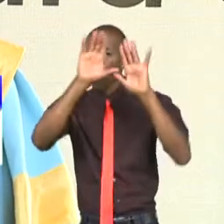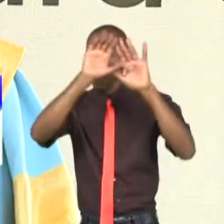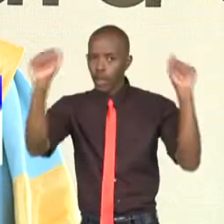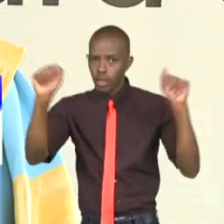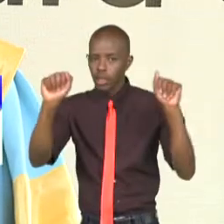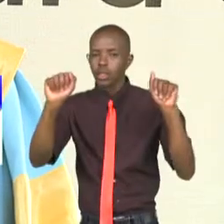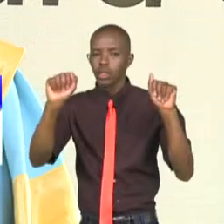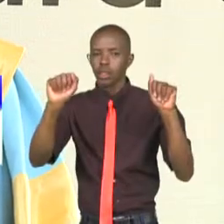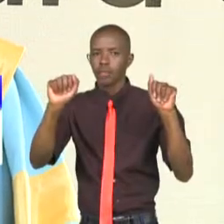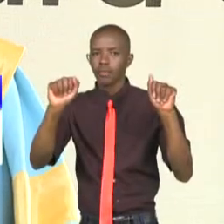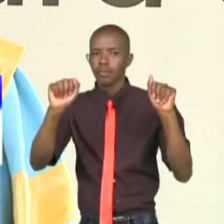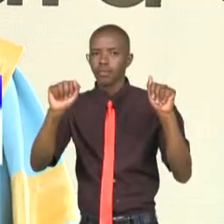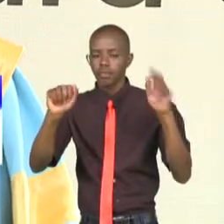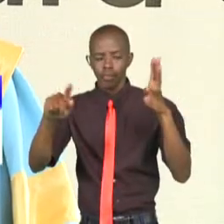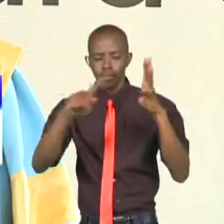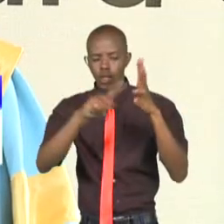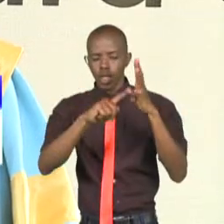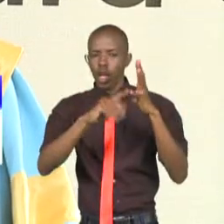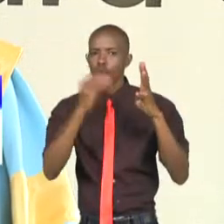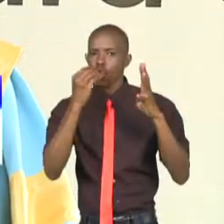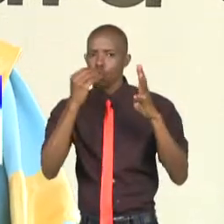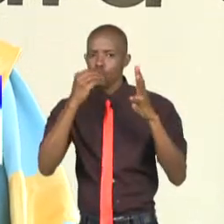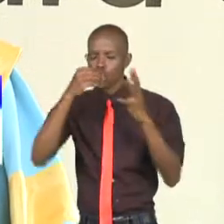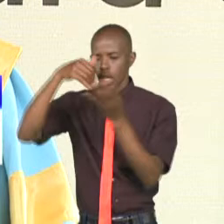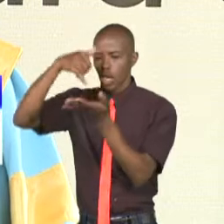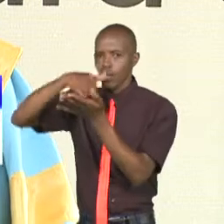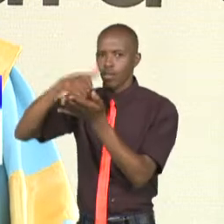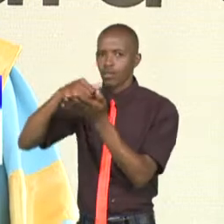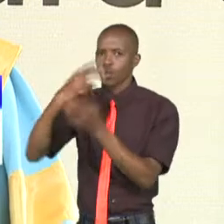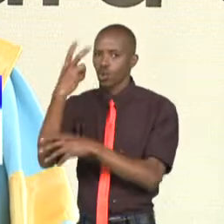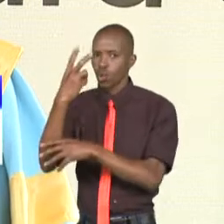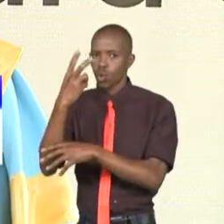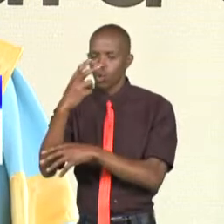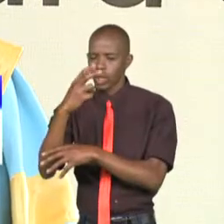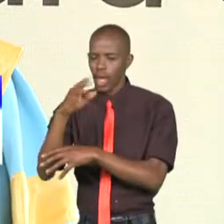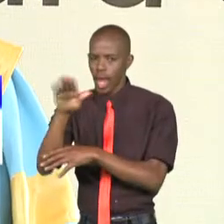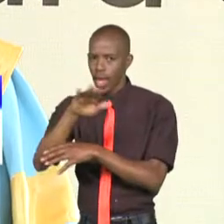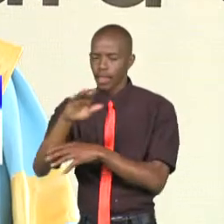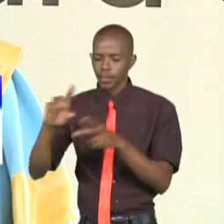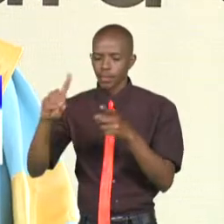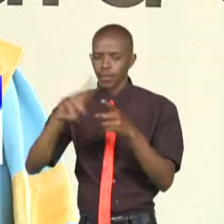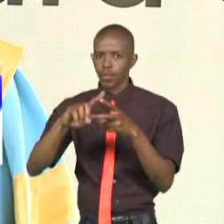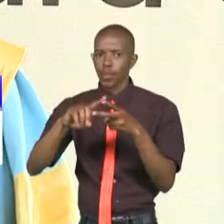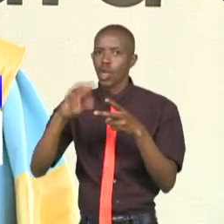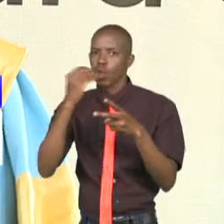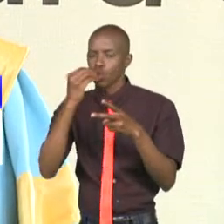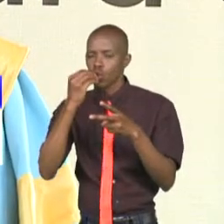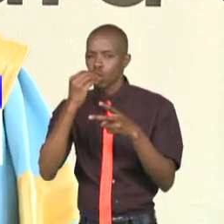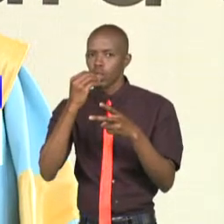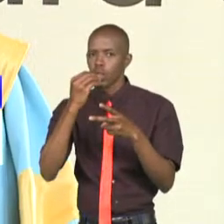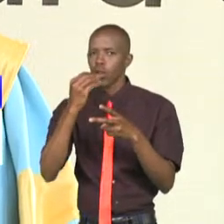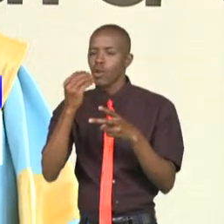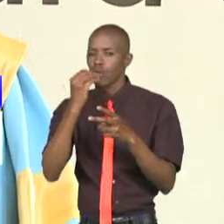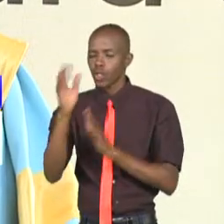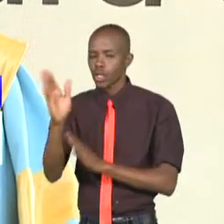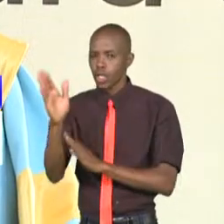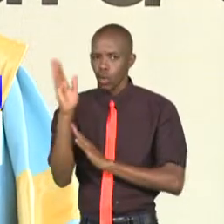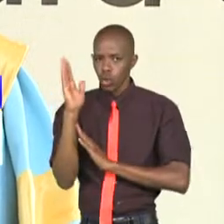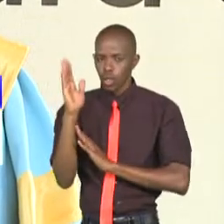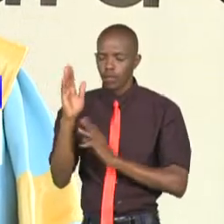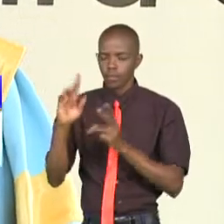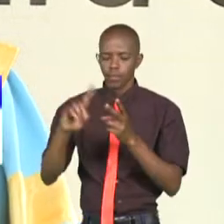of the Republic of Kenya, nutrition falls within 2 pillars. You will find nutrition in food security,